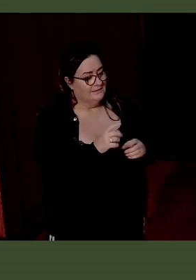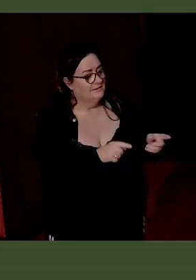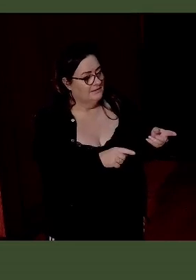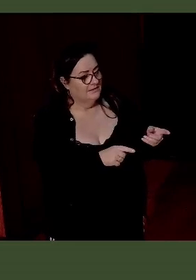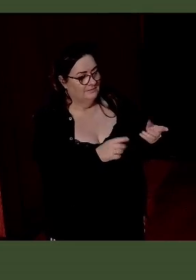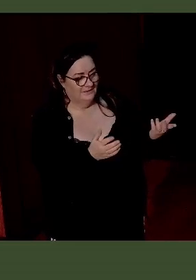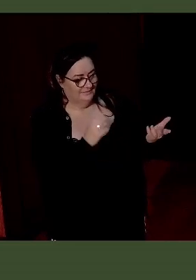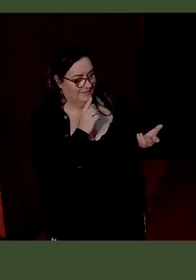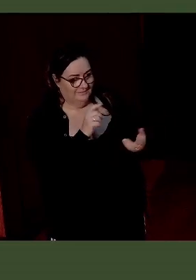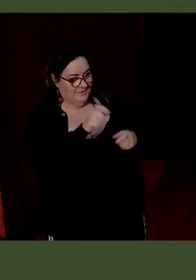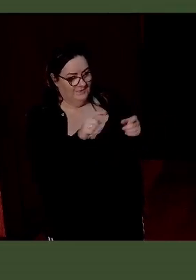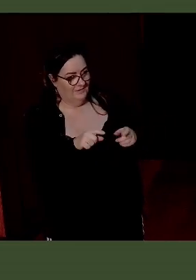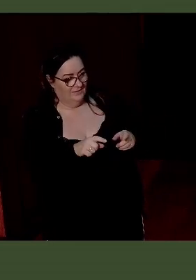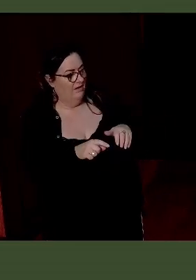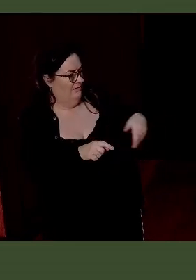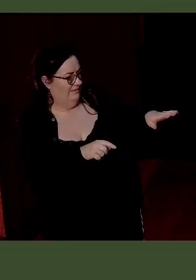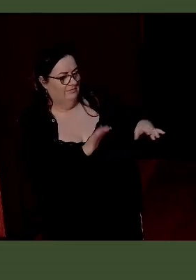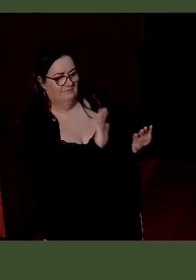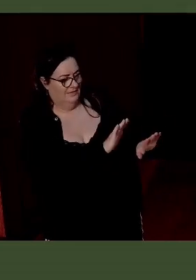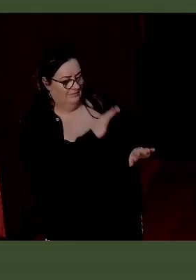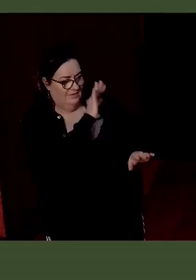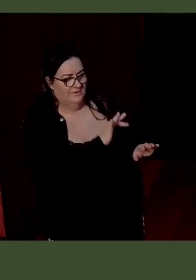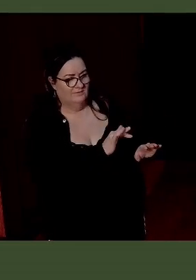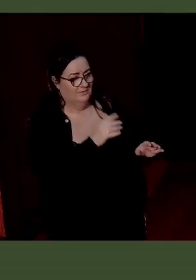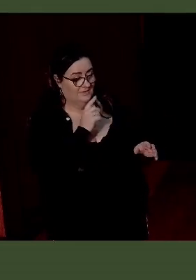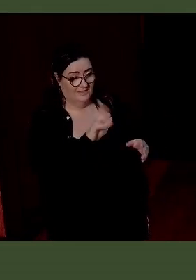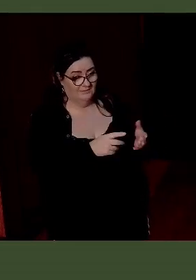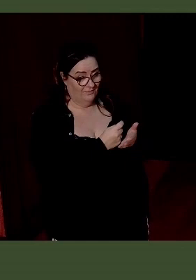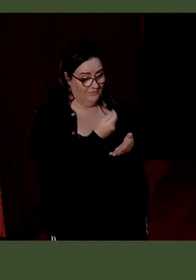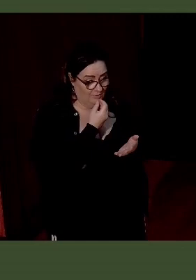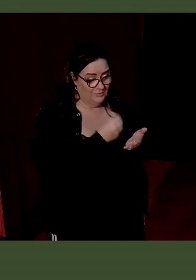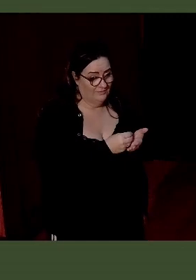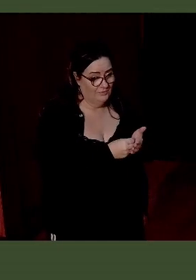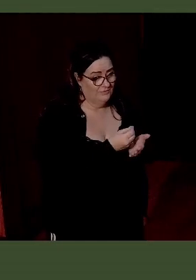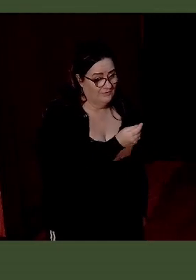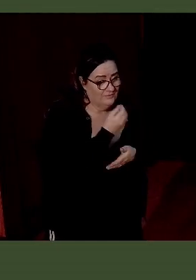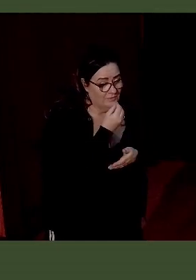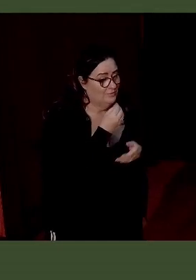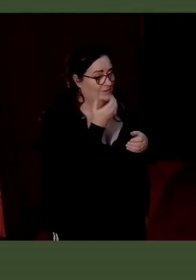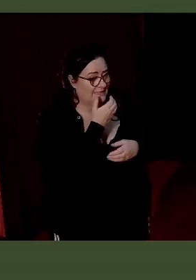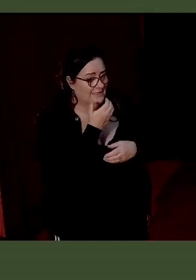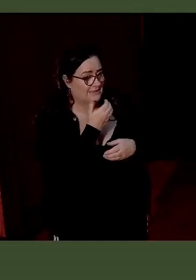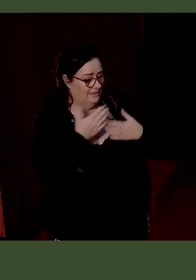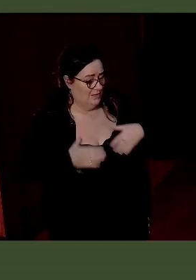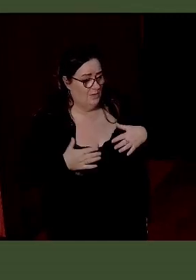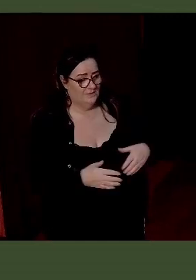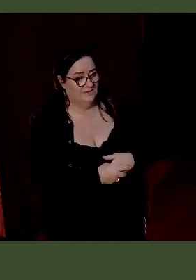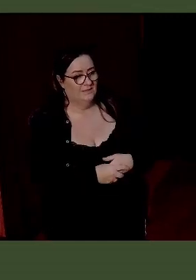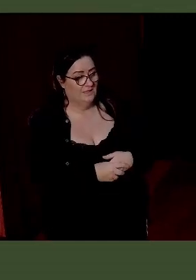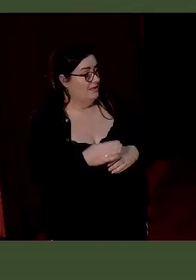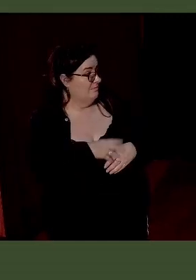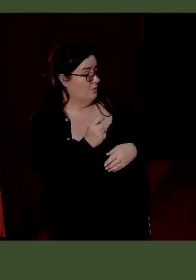to discharge their obligation to provide people with the means to pay for food, clothing, housing and heating. Like most of